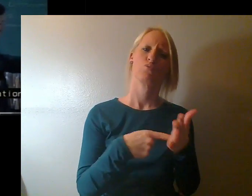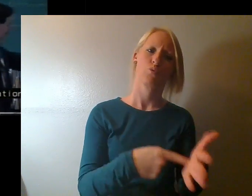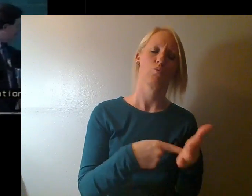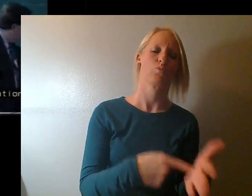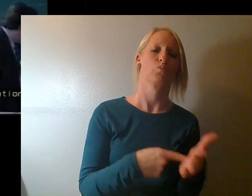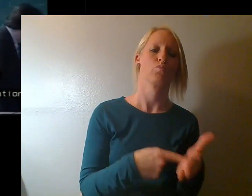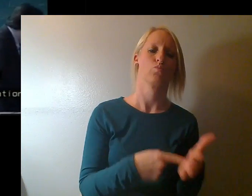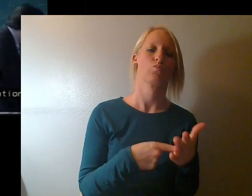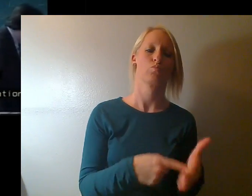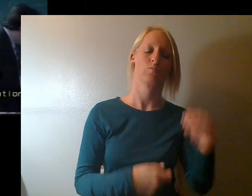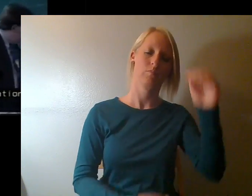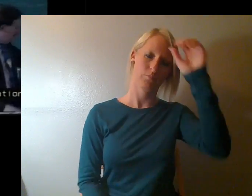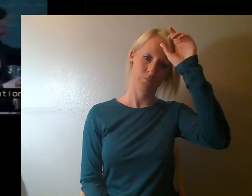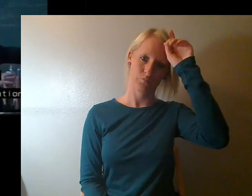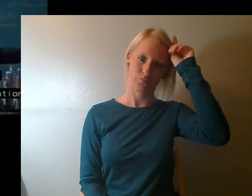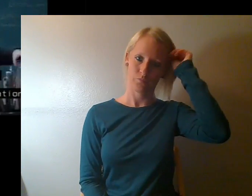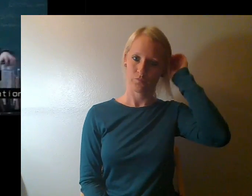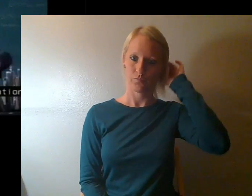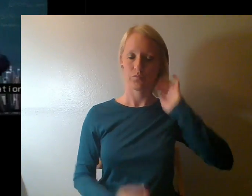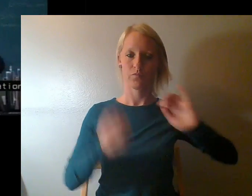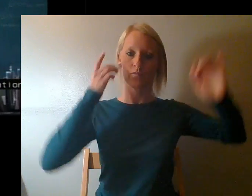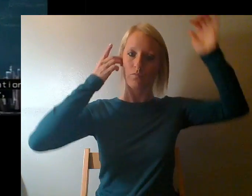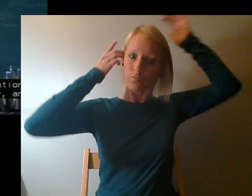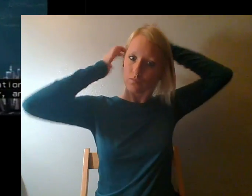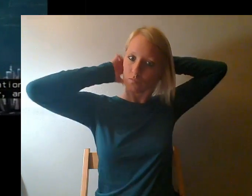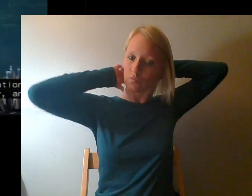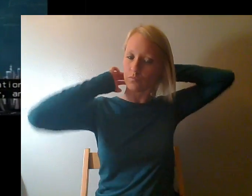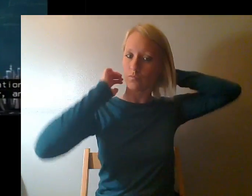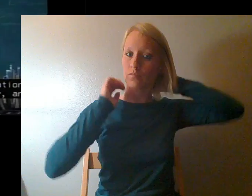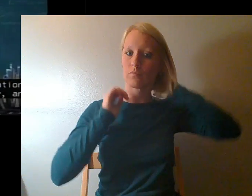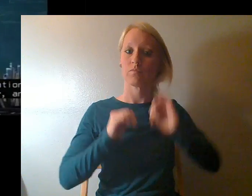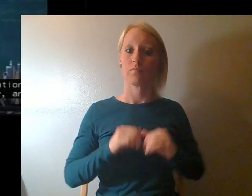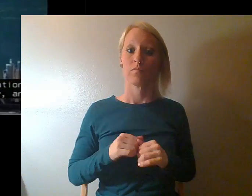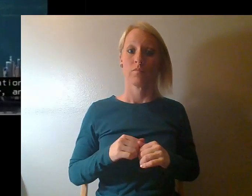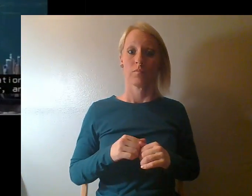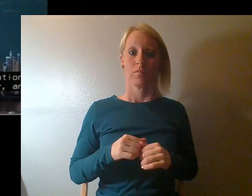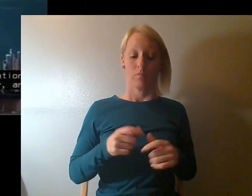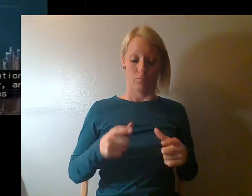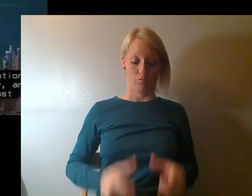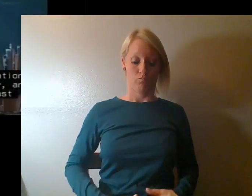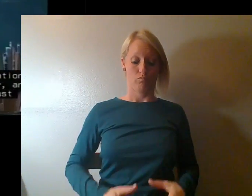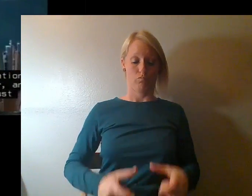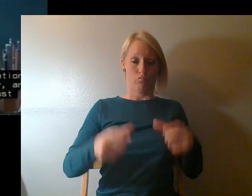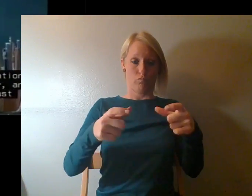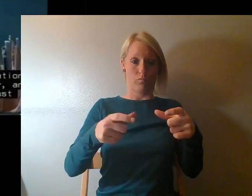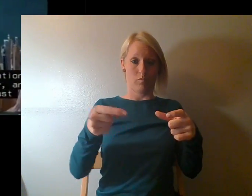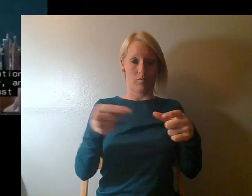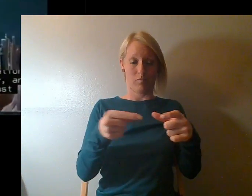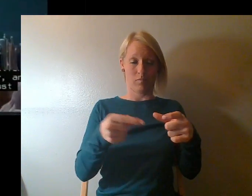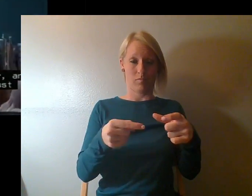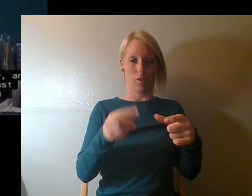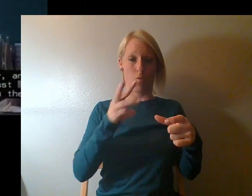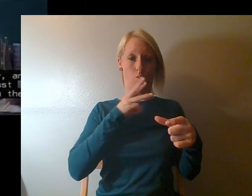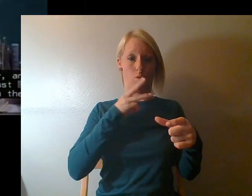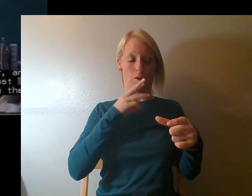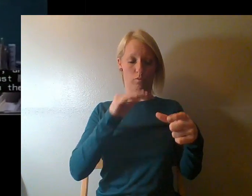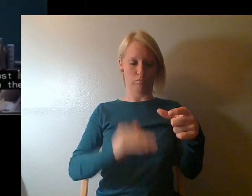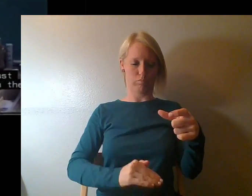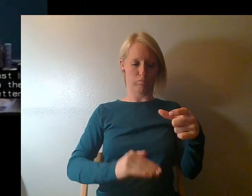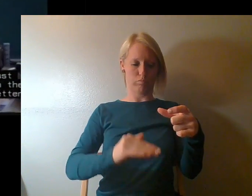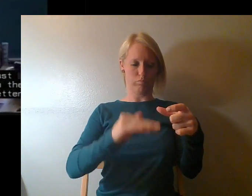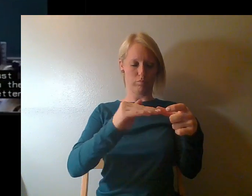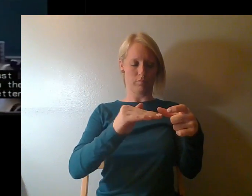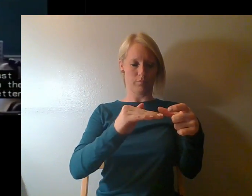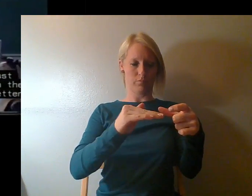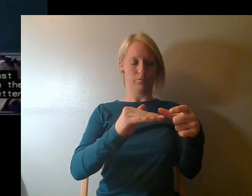All right? I have here a beaker of water. And what I'm going to do is I'm just going to illuminate it from the bottom so you can see it